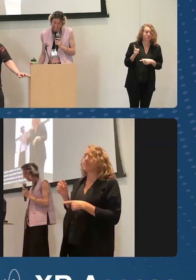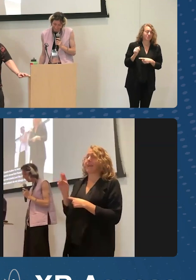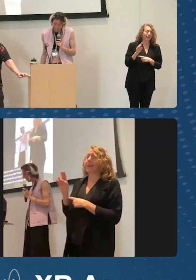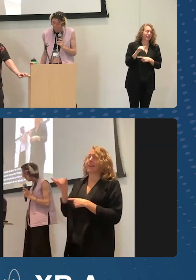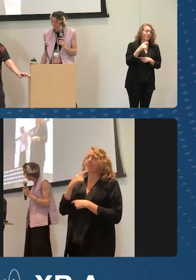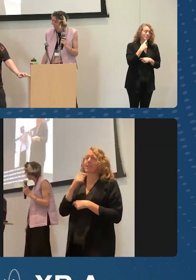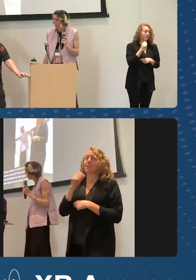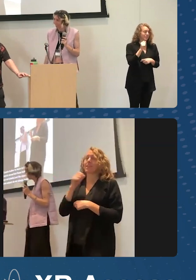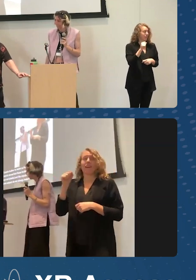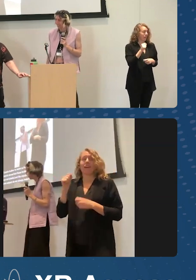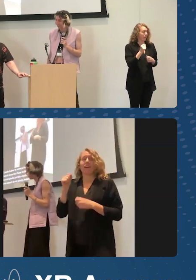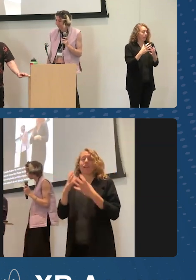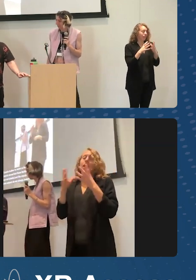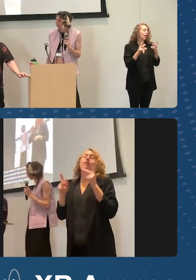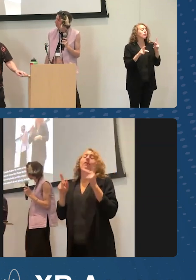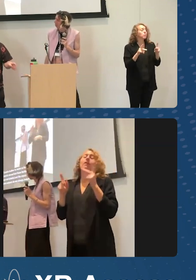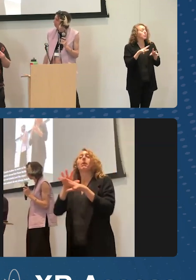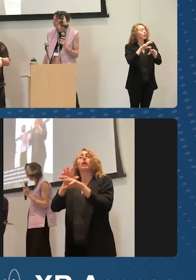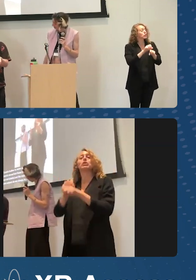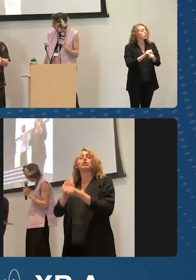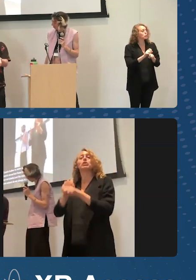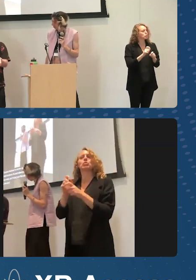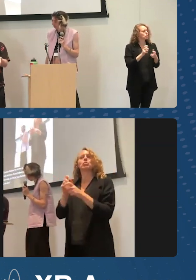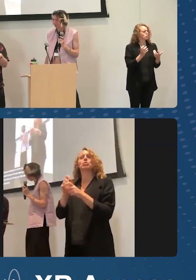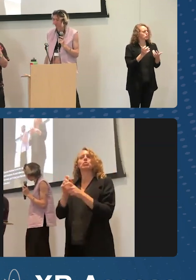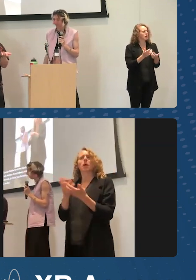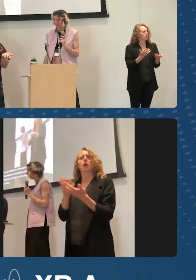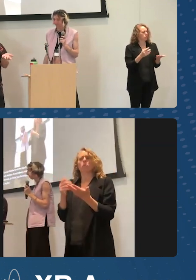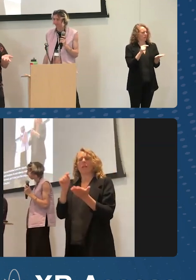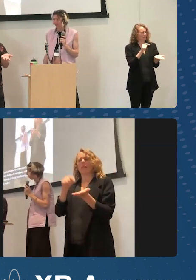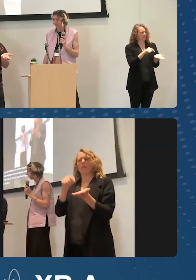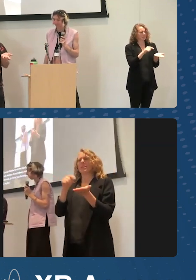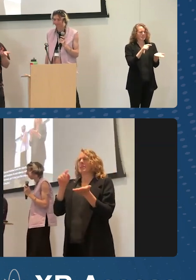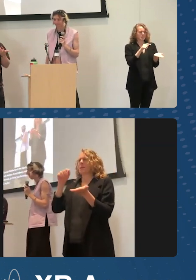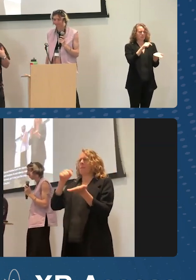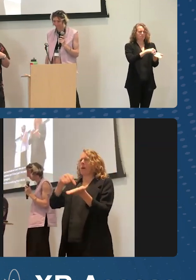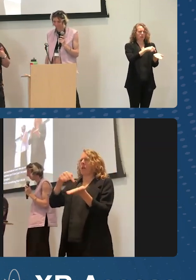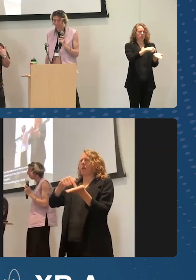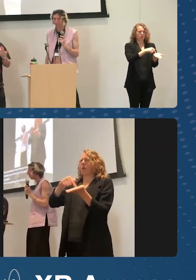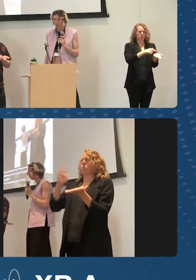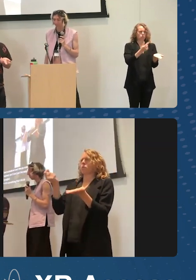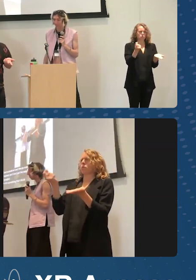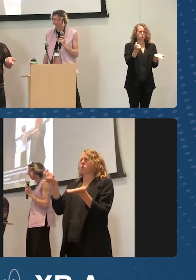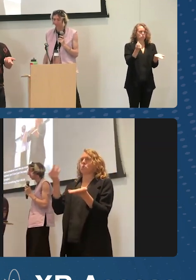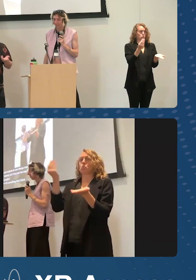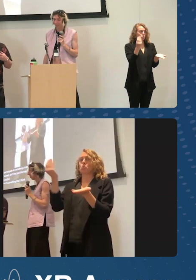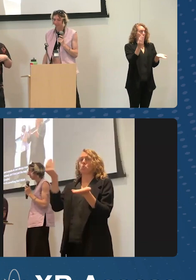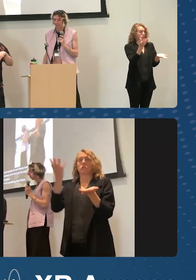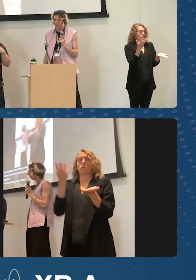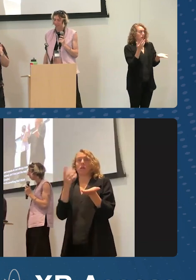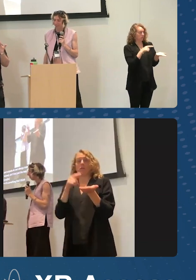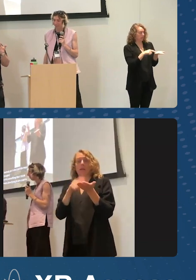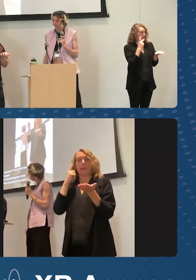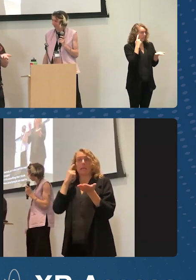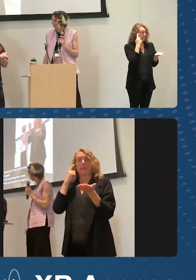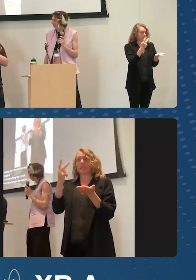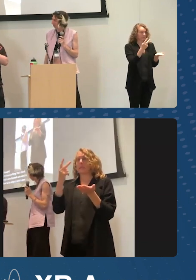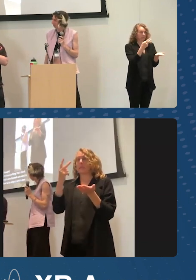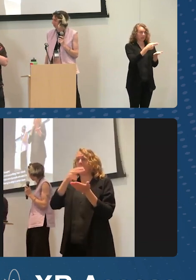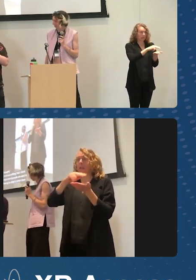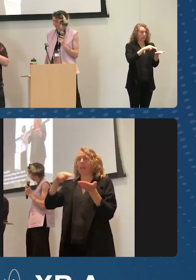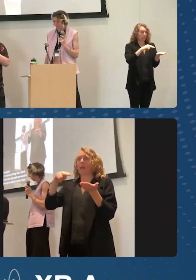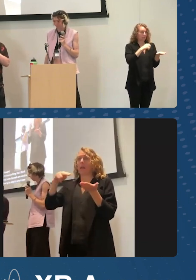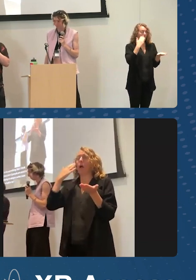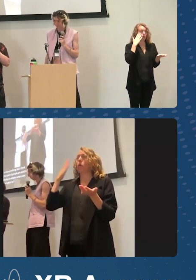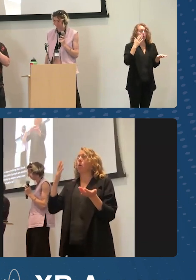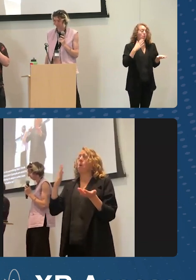lot of people are used to having to adapt, where it's, what does this button do? No one's here to tell me what it is. I can't see the label. My whole life is just